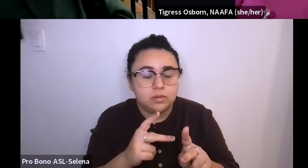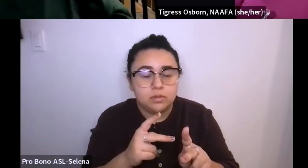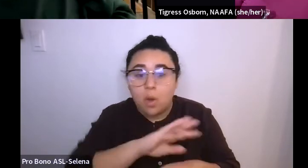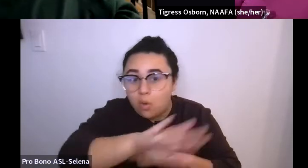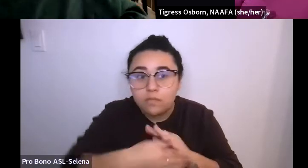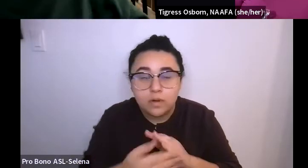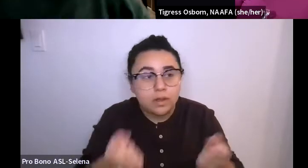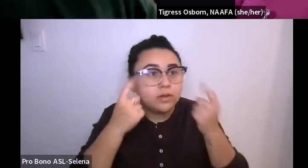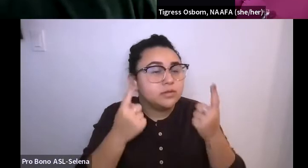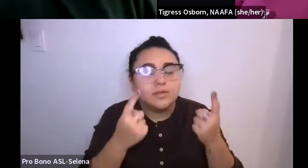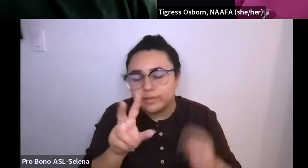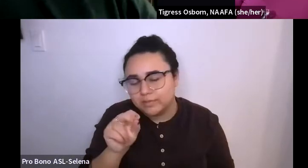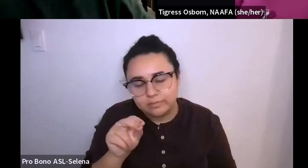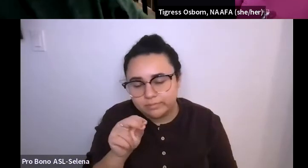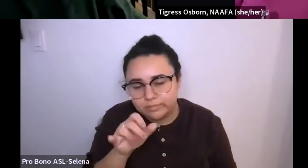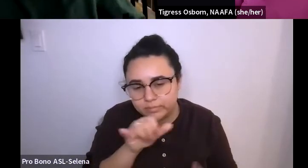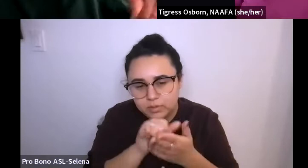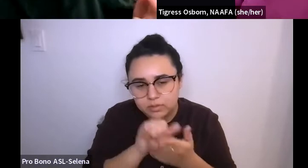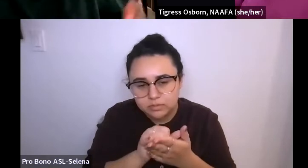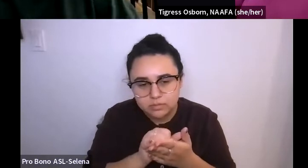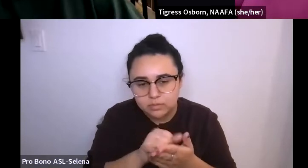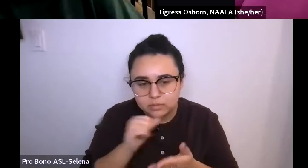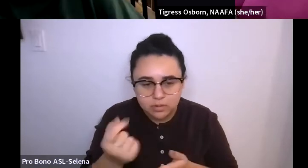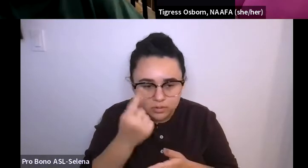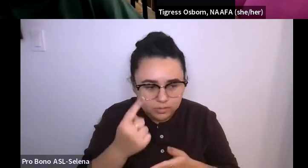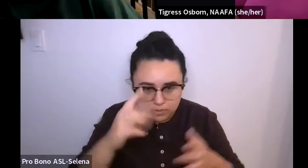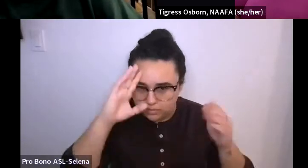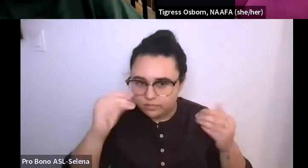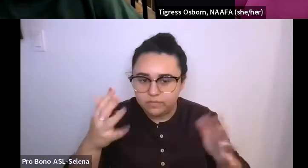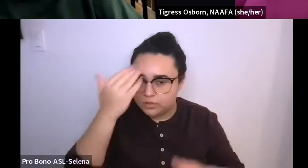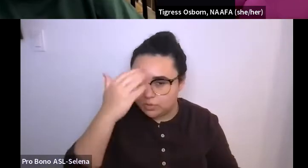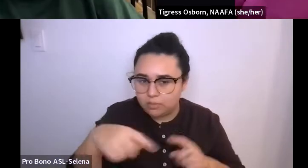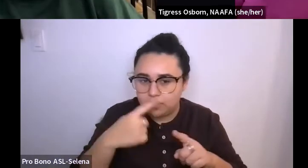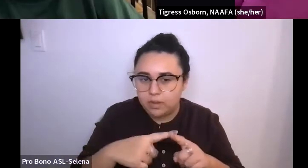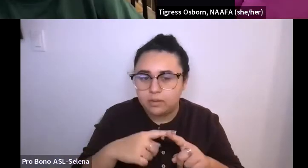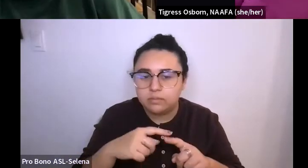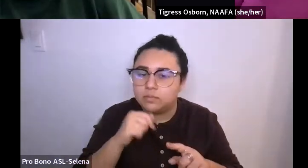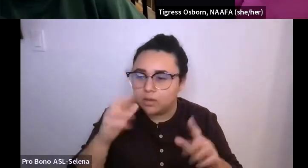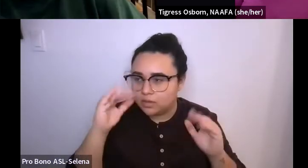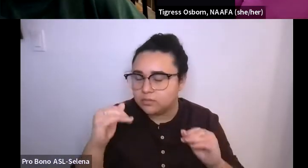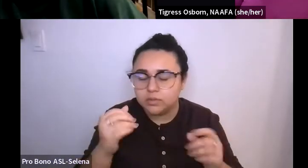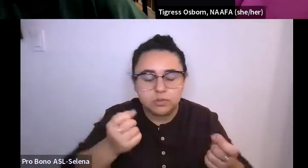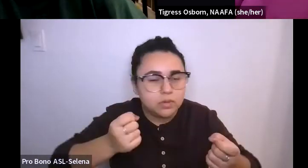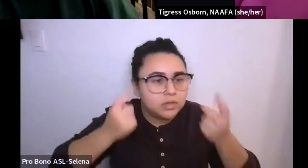Like, this isn't something you're expected to know about. It's not something that you're expected to be able to get.